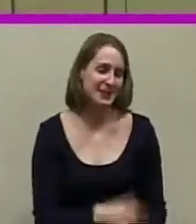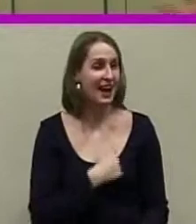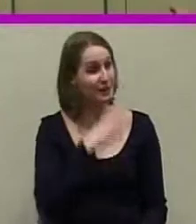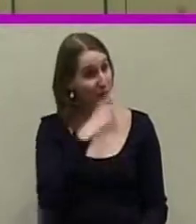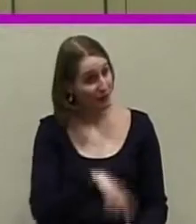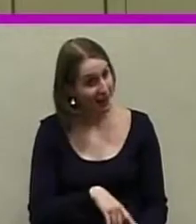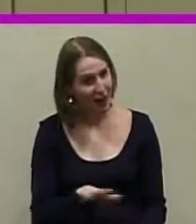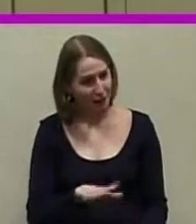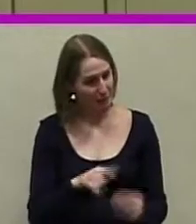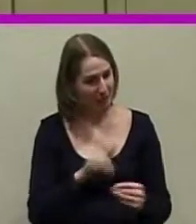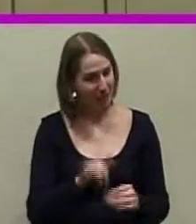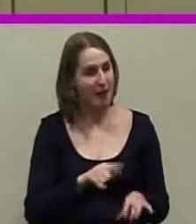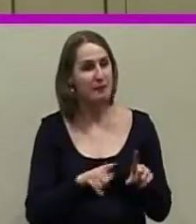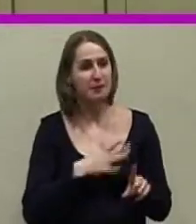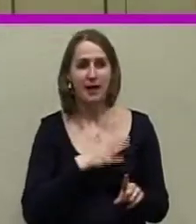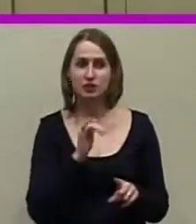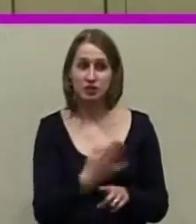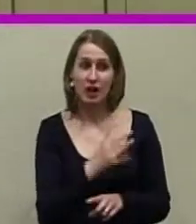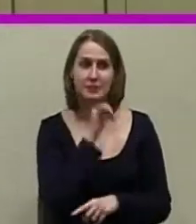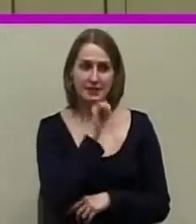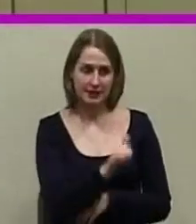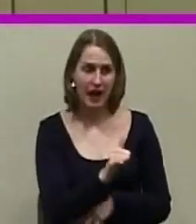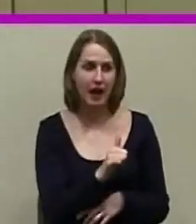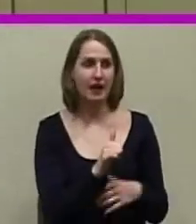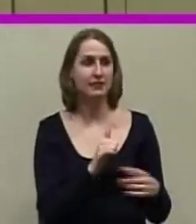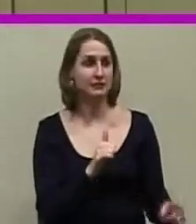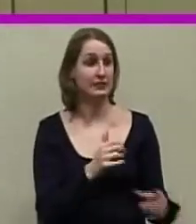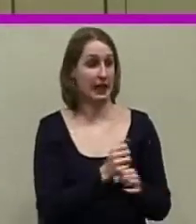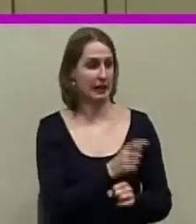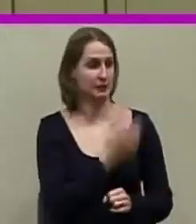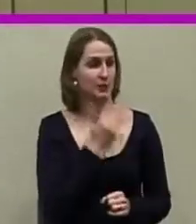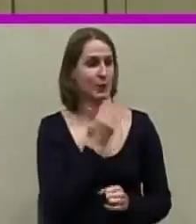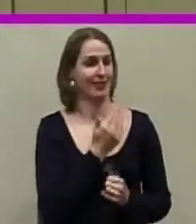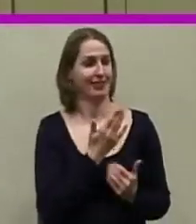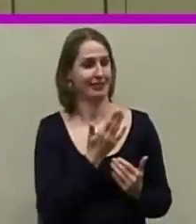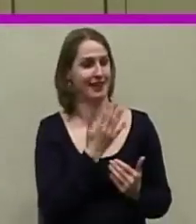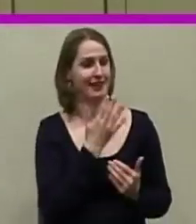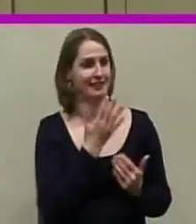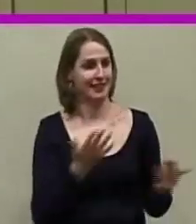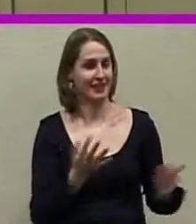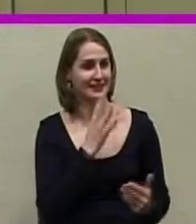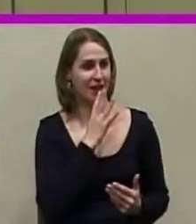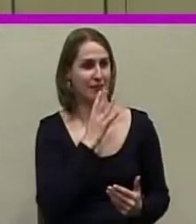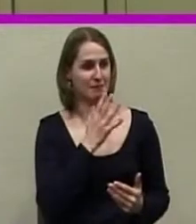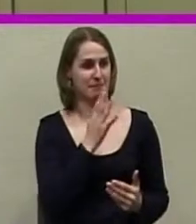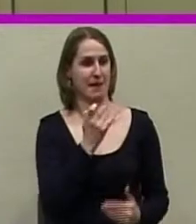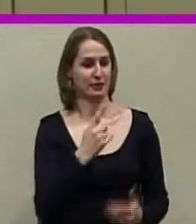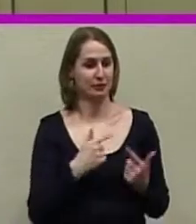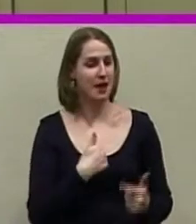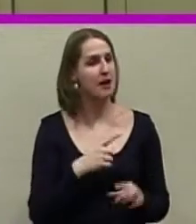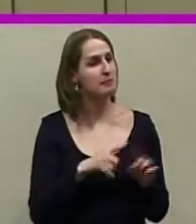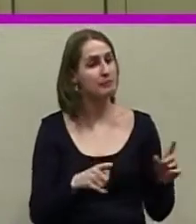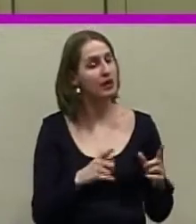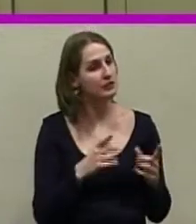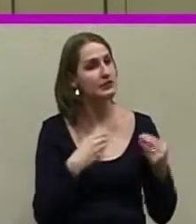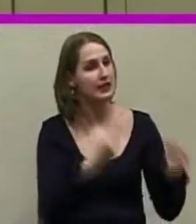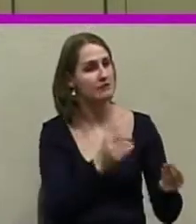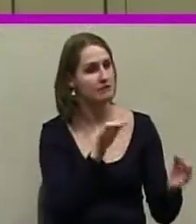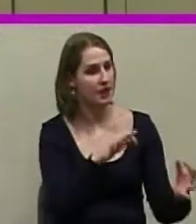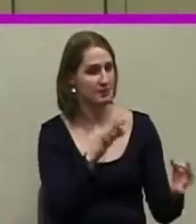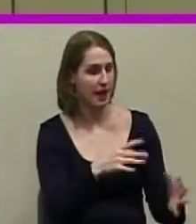My job isn't my job is to give him feedback. He may not know how to take it.